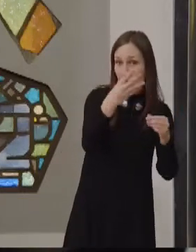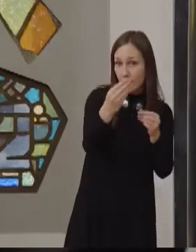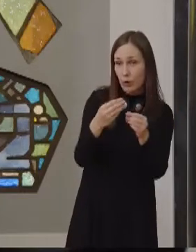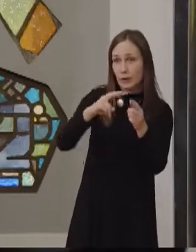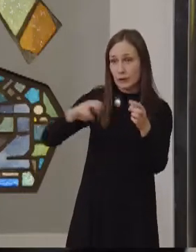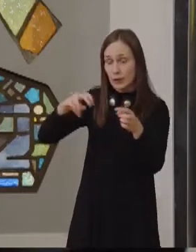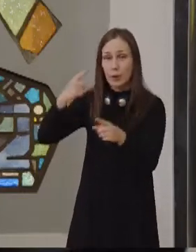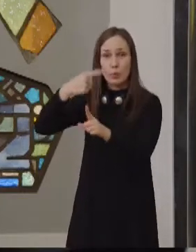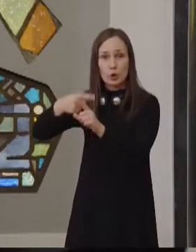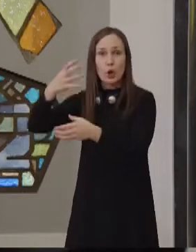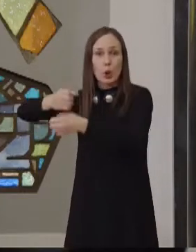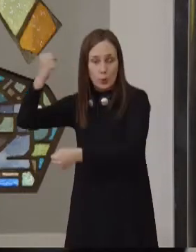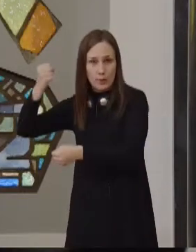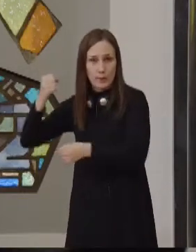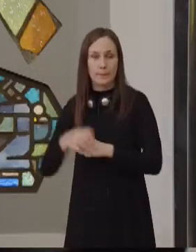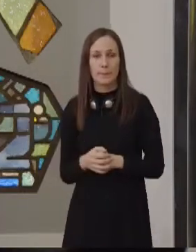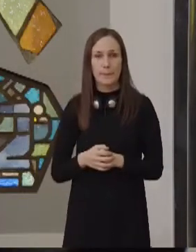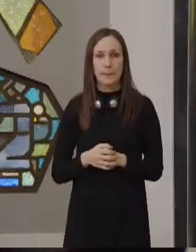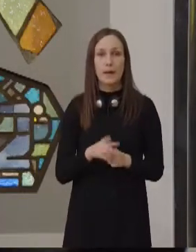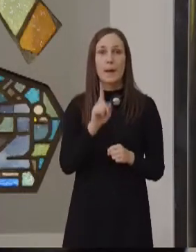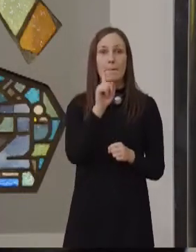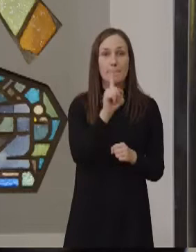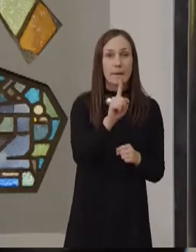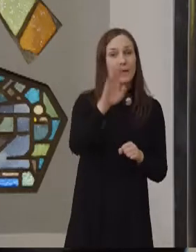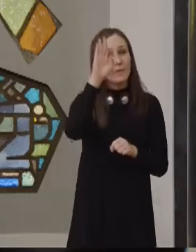you pay benefits for this card.